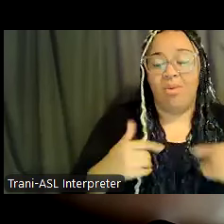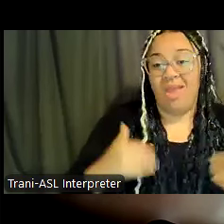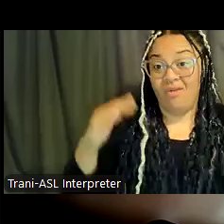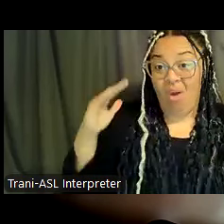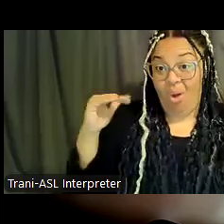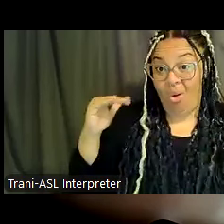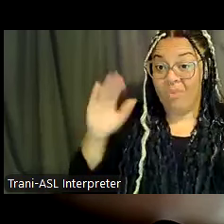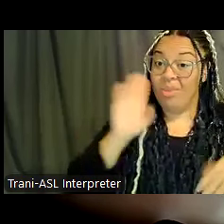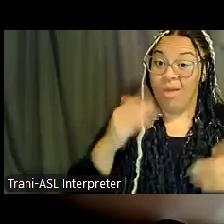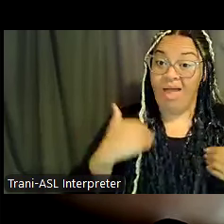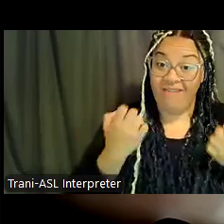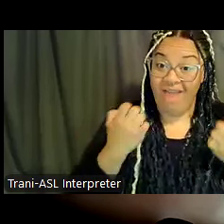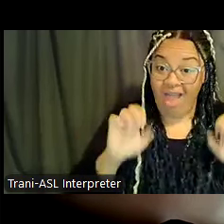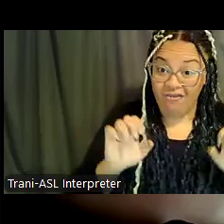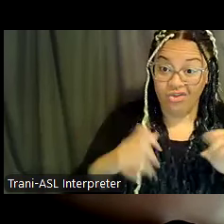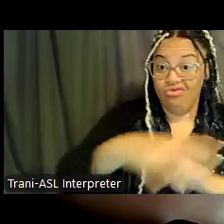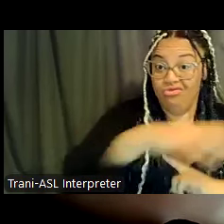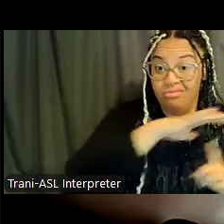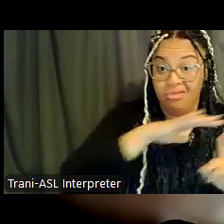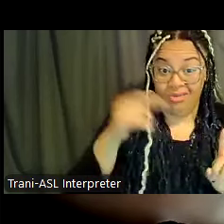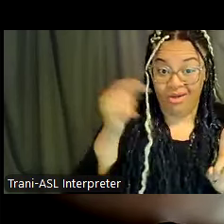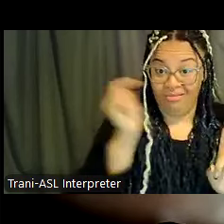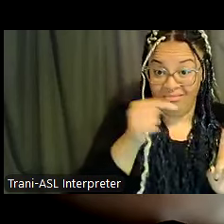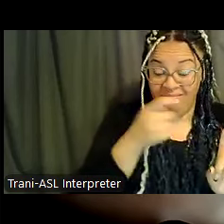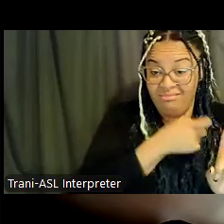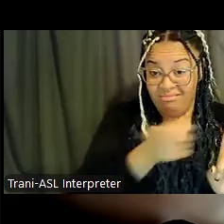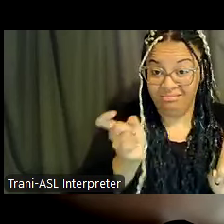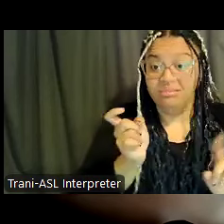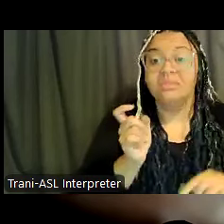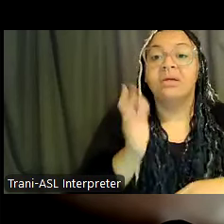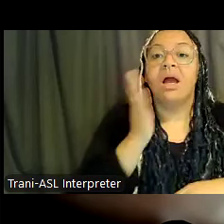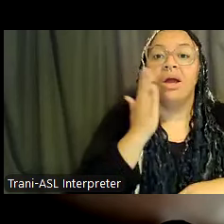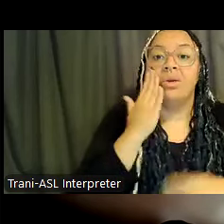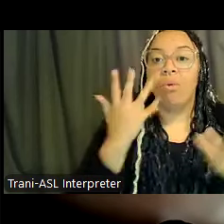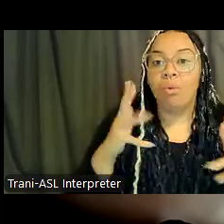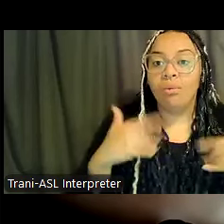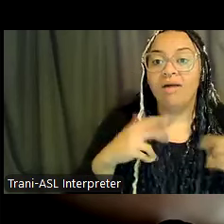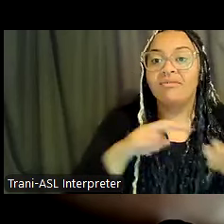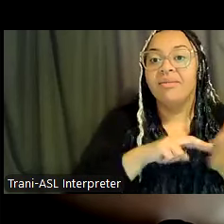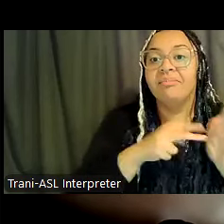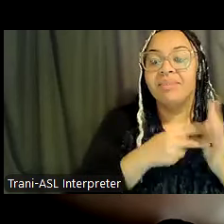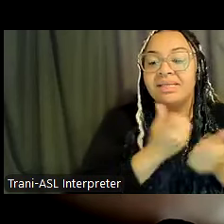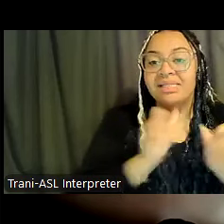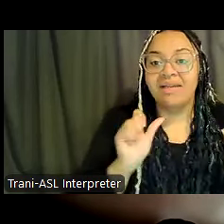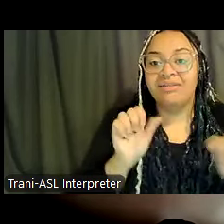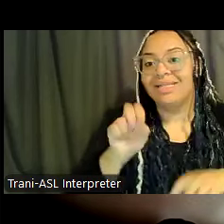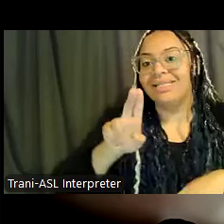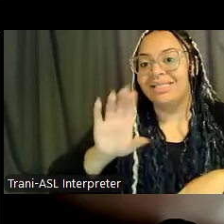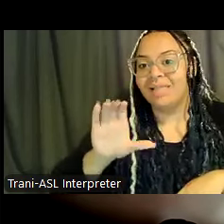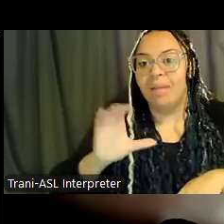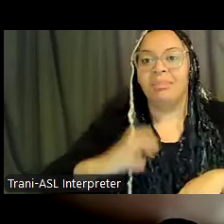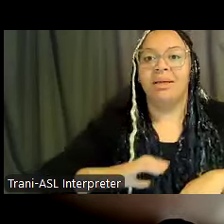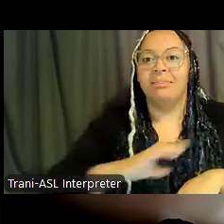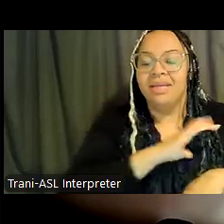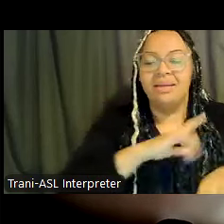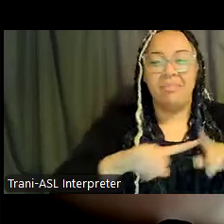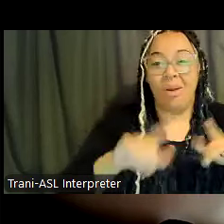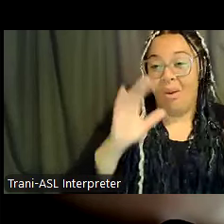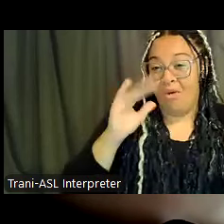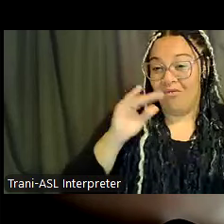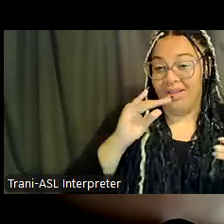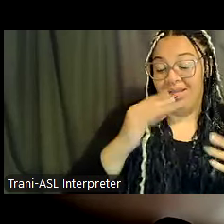to be some effort around this. I know there's already the mean safety subcommittee, but we're hoping to hopefully tie in some